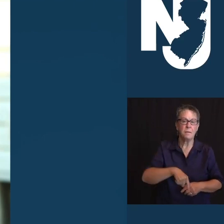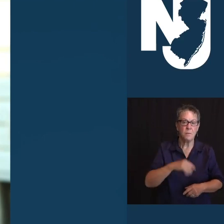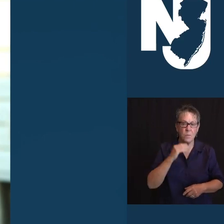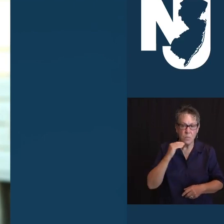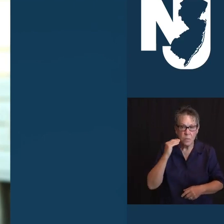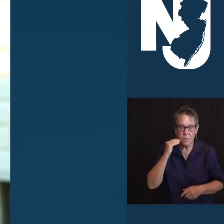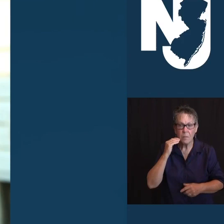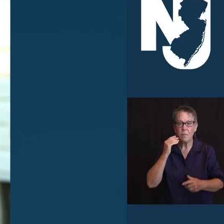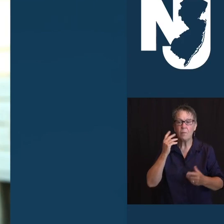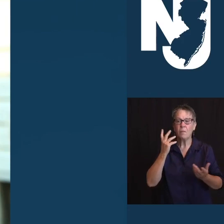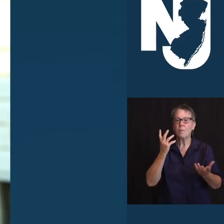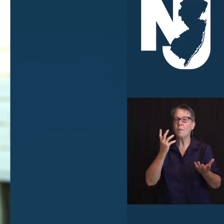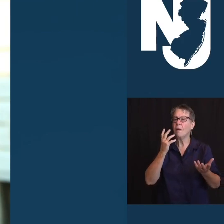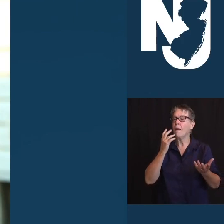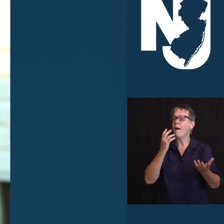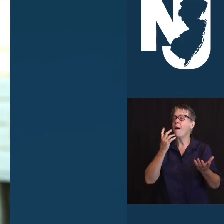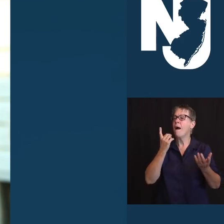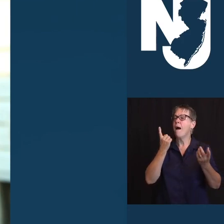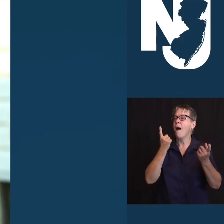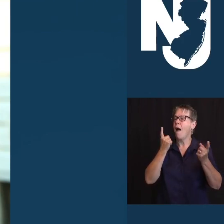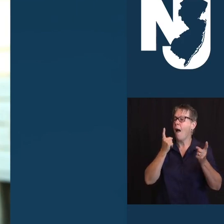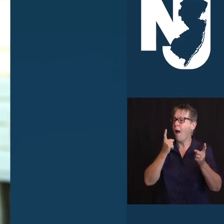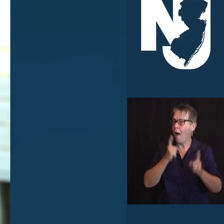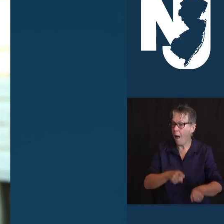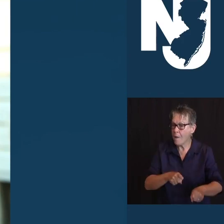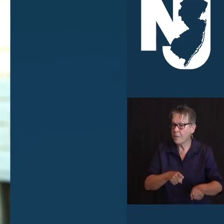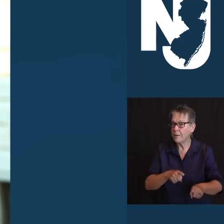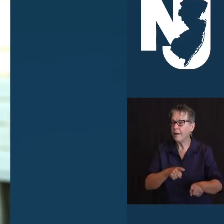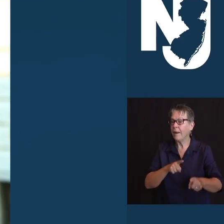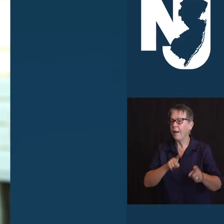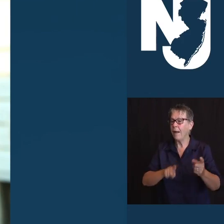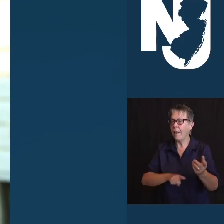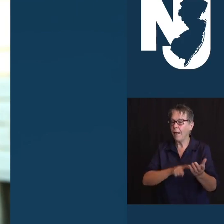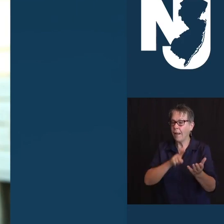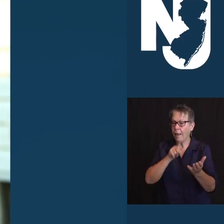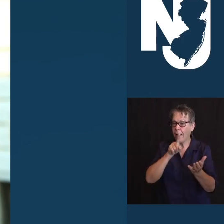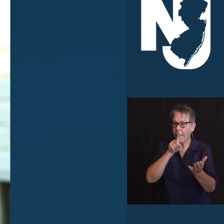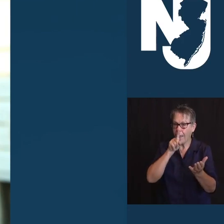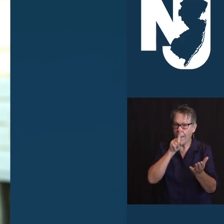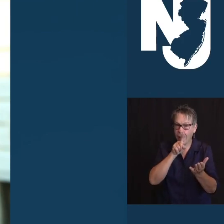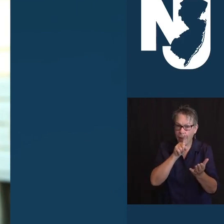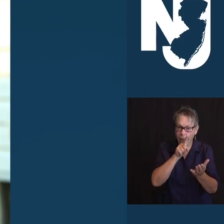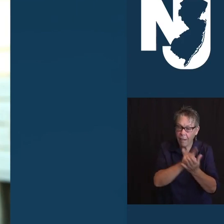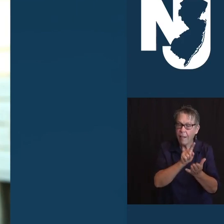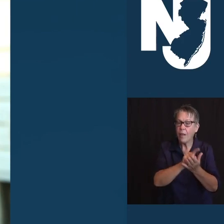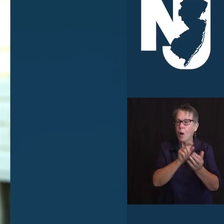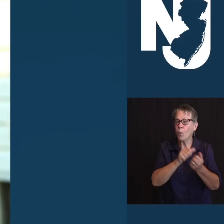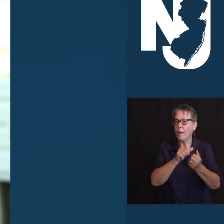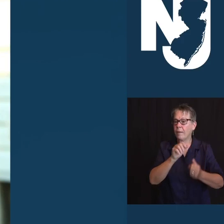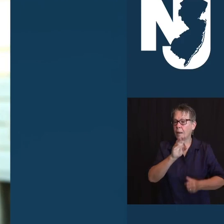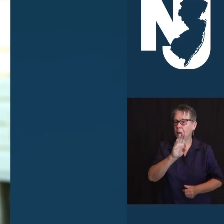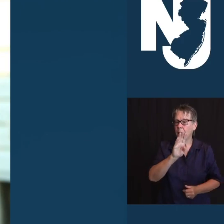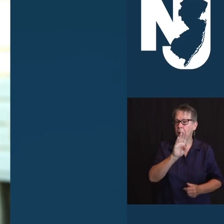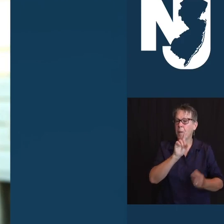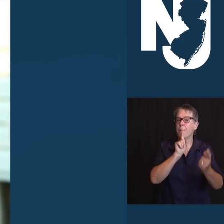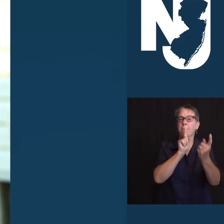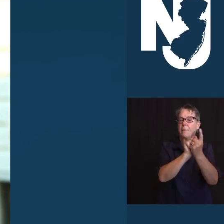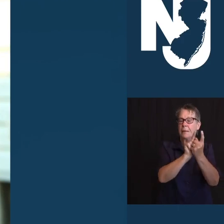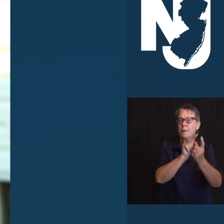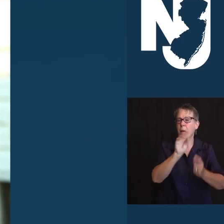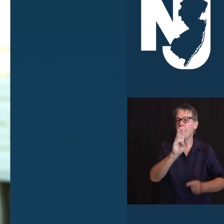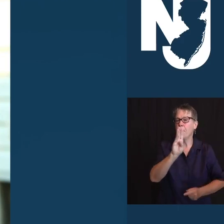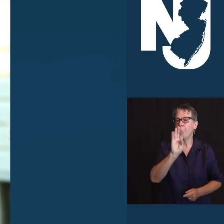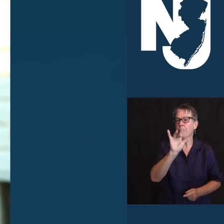voice. But his sister convinced him to take advantage of the GI Bill and go to college. That was probably the more prudent route to take. Bob